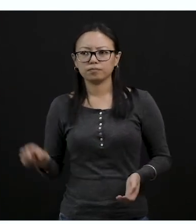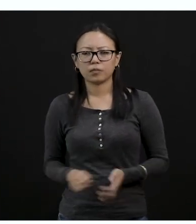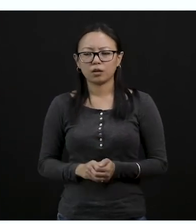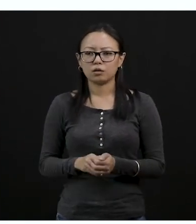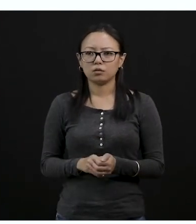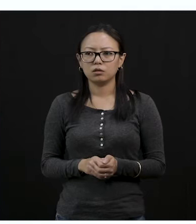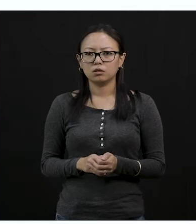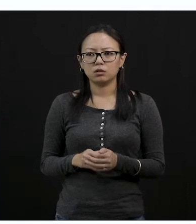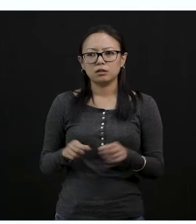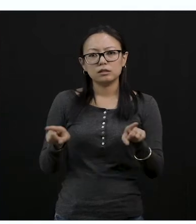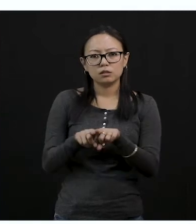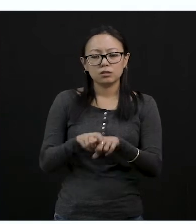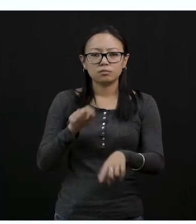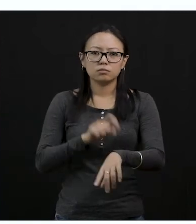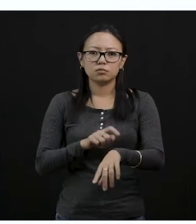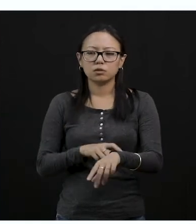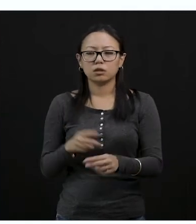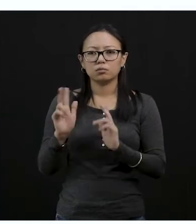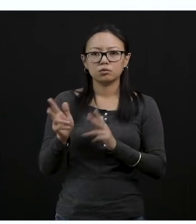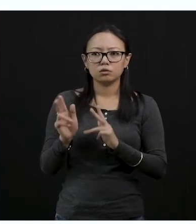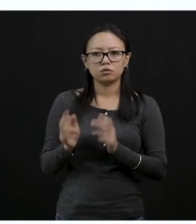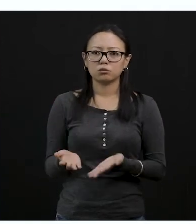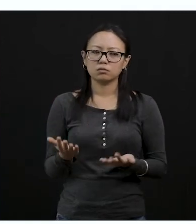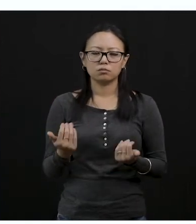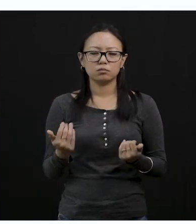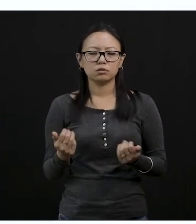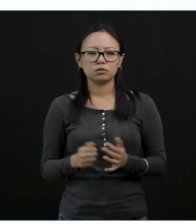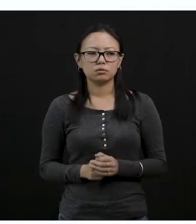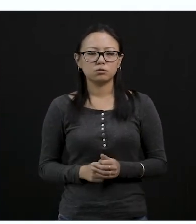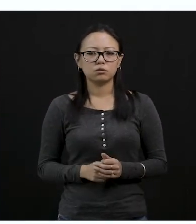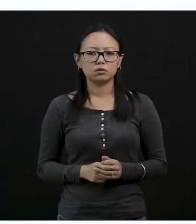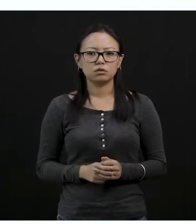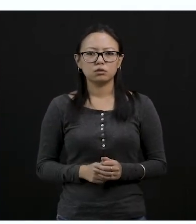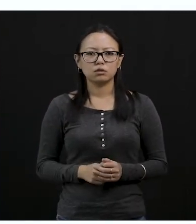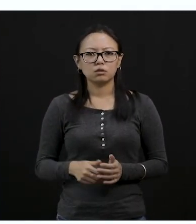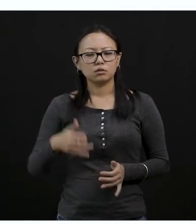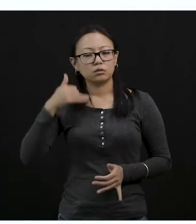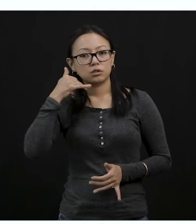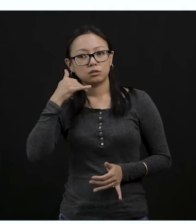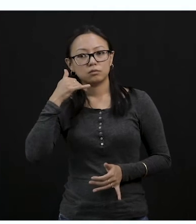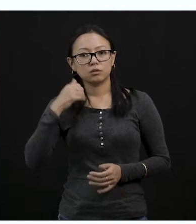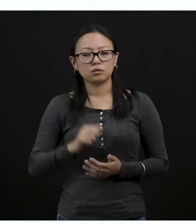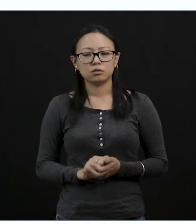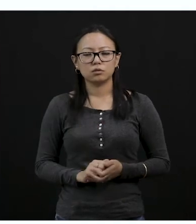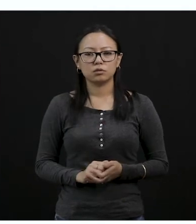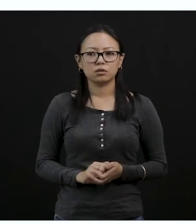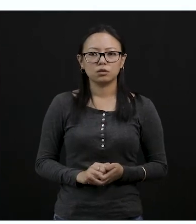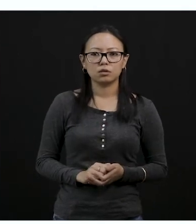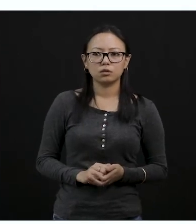and we can do so many things from a telephone. Okay, and telephone is considered as one of the